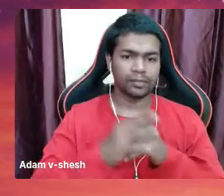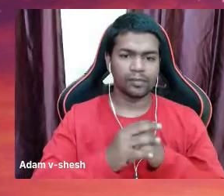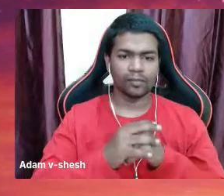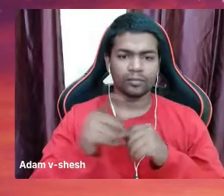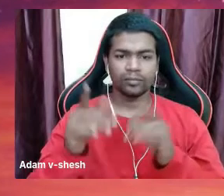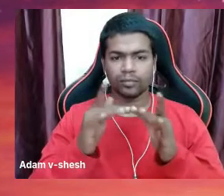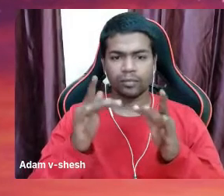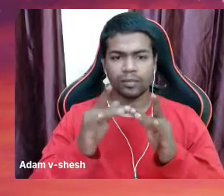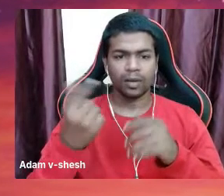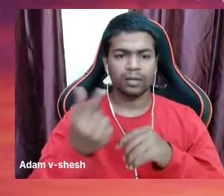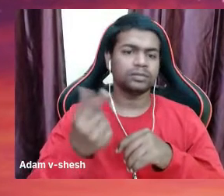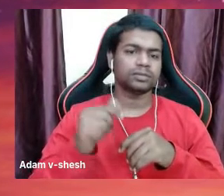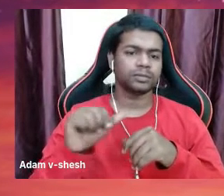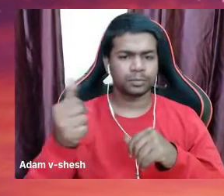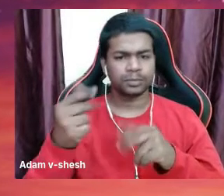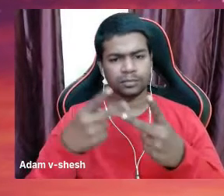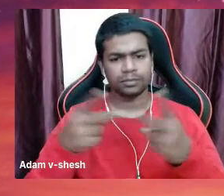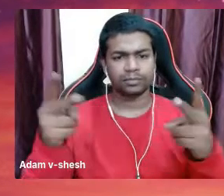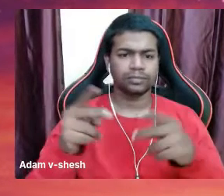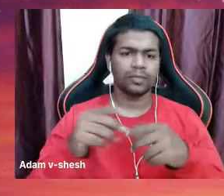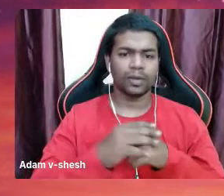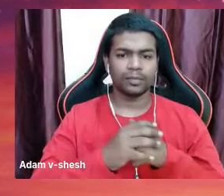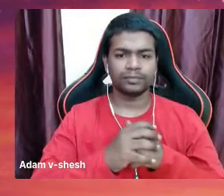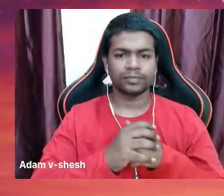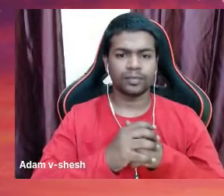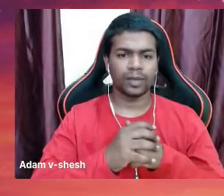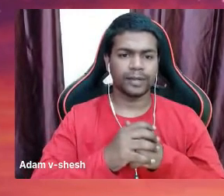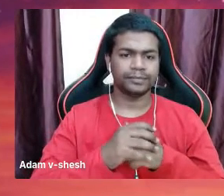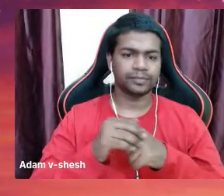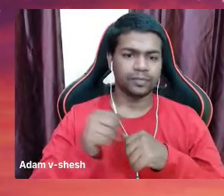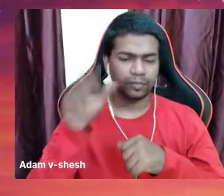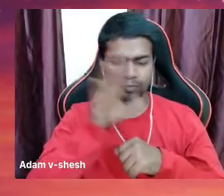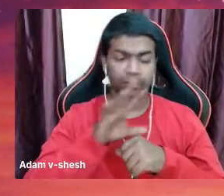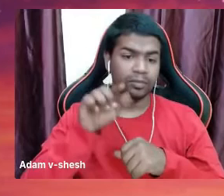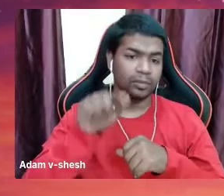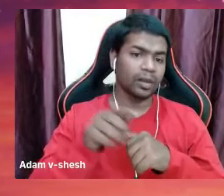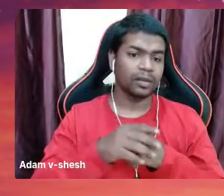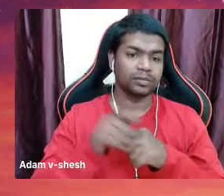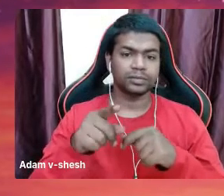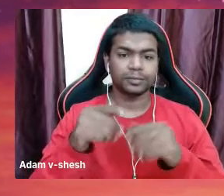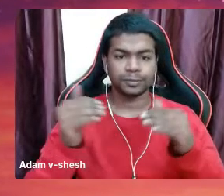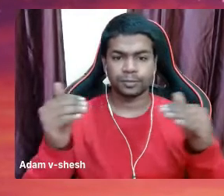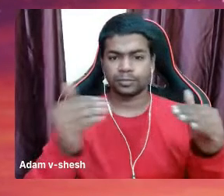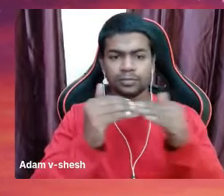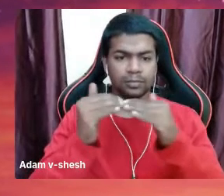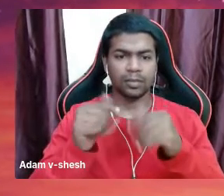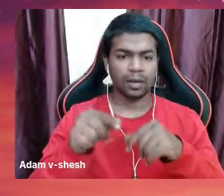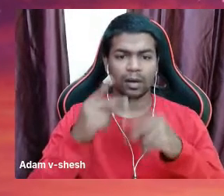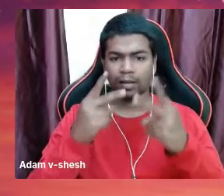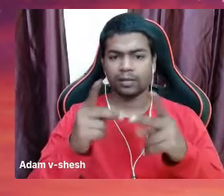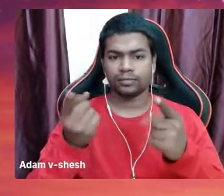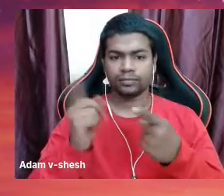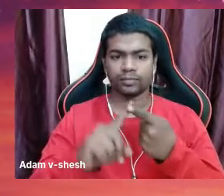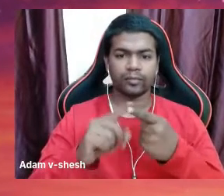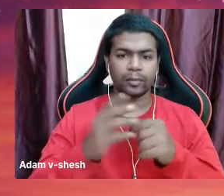user bases of any other country on the planet outside of China. So suddenly there's been a great equalization that seems to happen, not